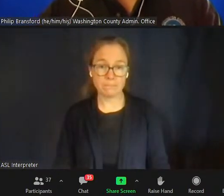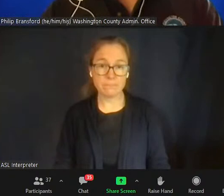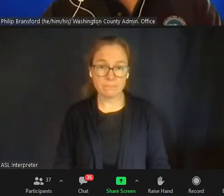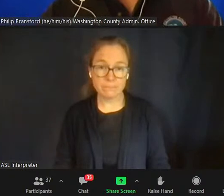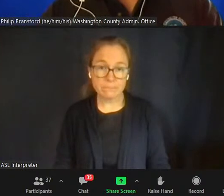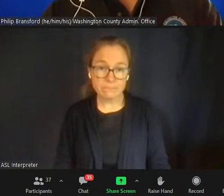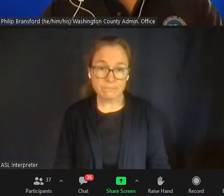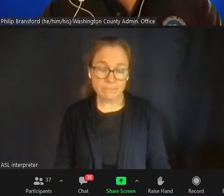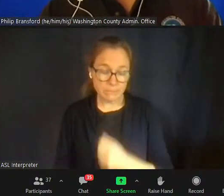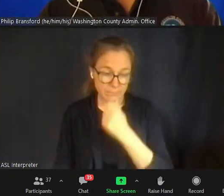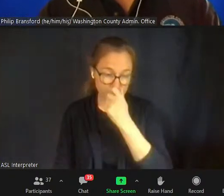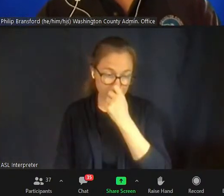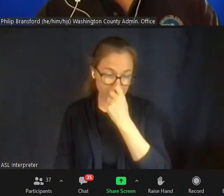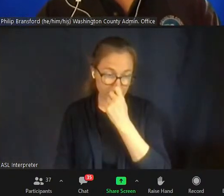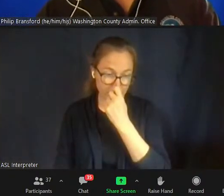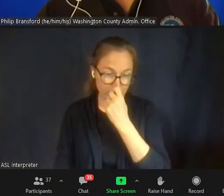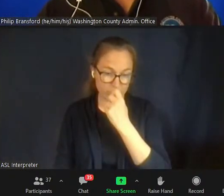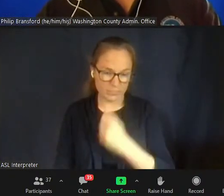to understand how we might